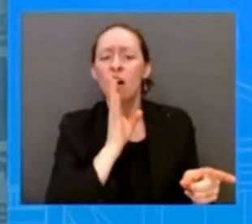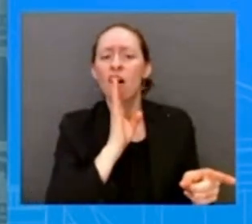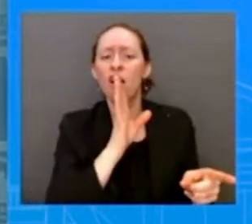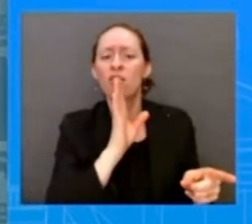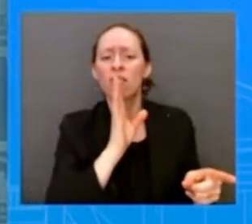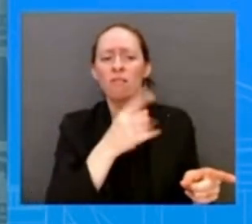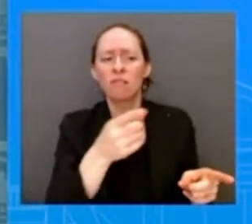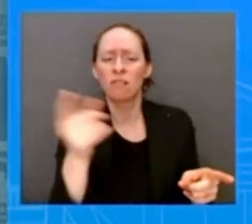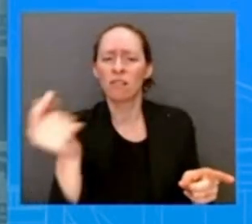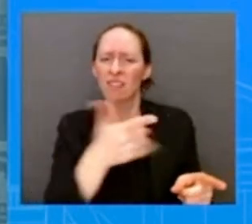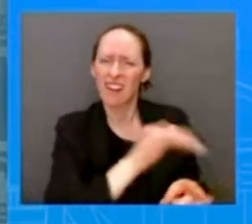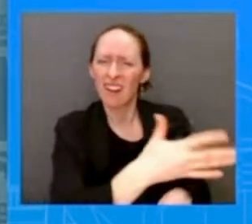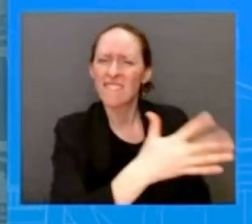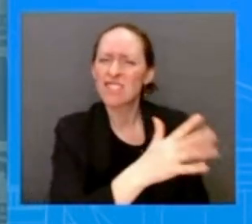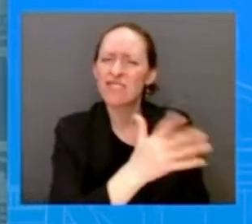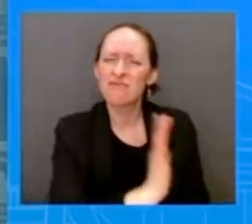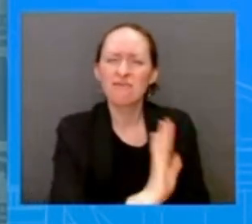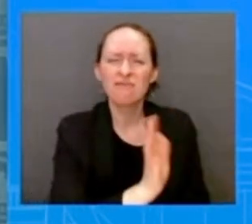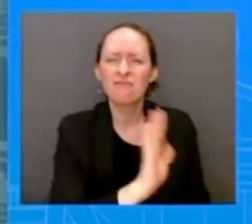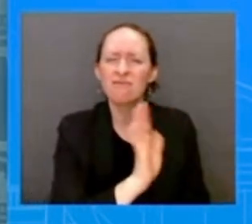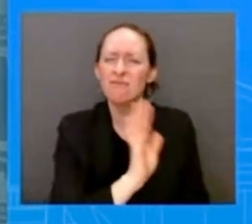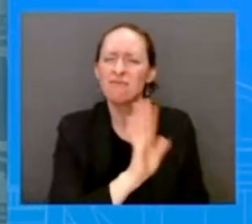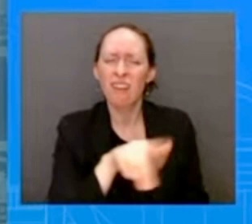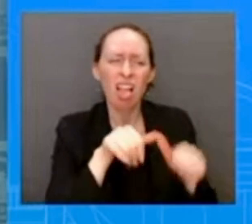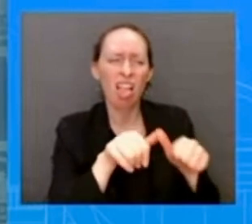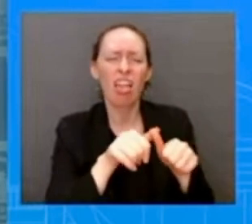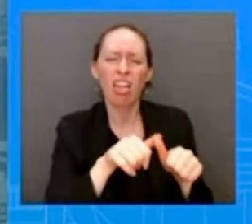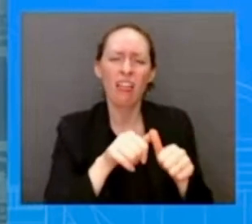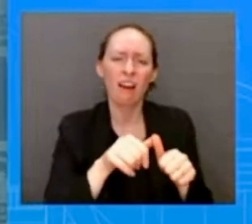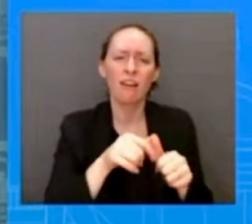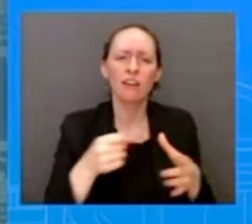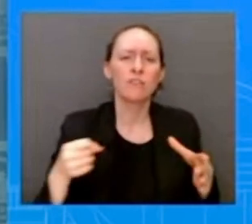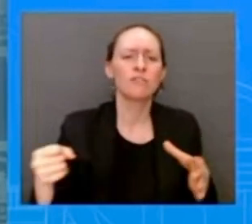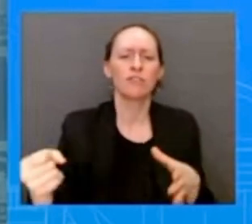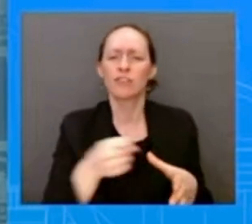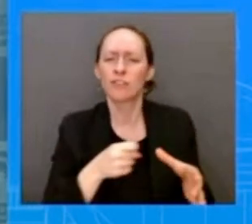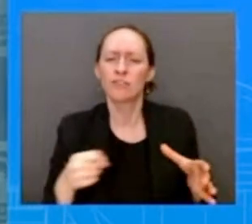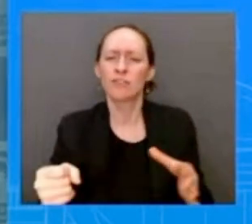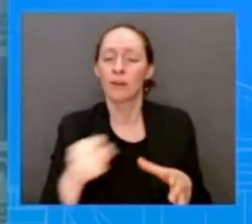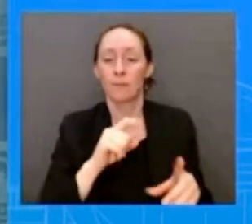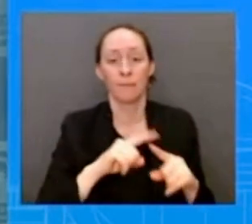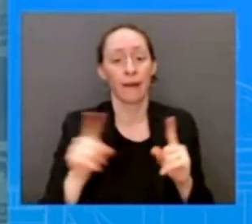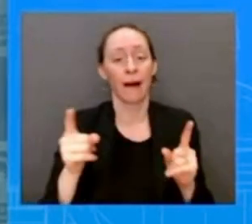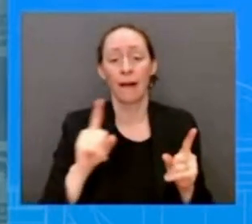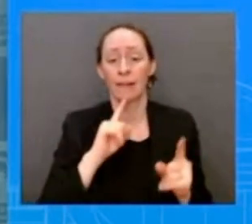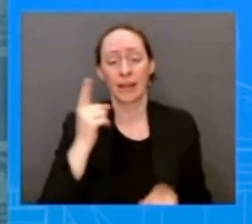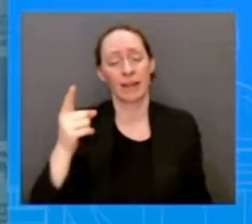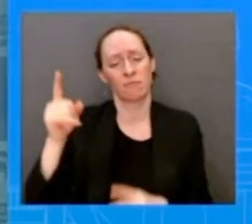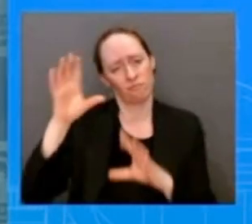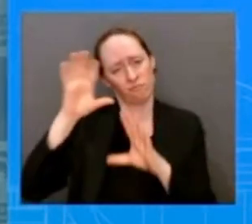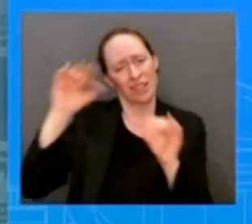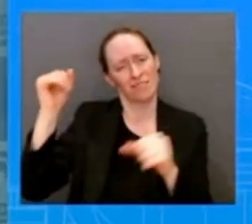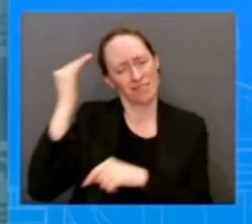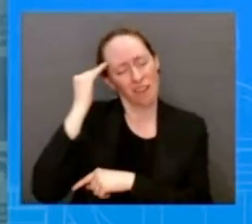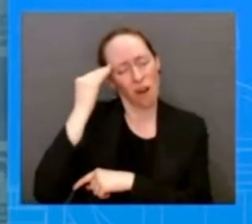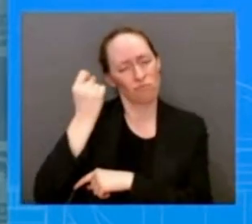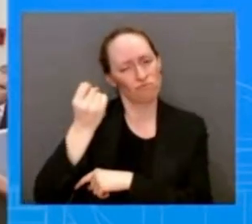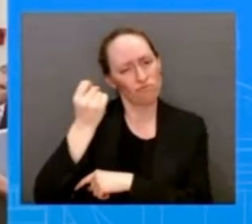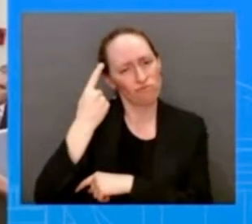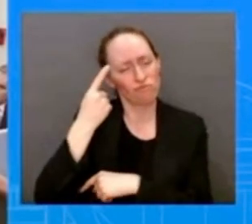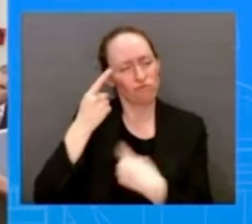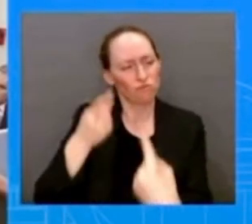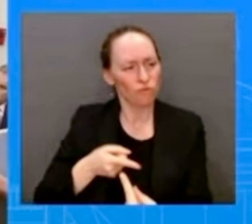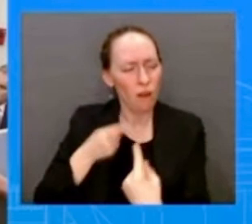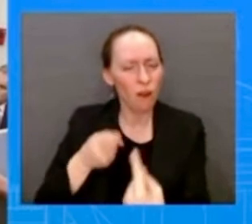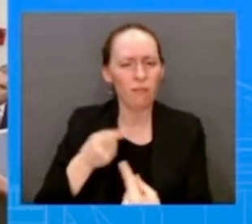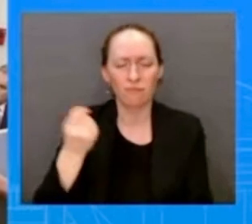again when that has occurred and has been presented to him. Retired U.S. Army Colonel Paris Davis is receiving the Medal of Honor tomorrow,